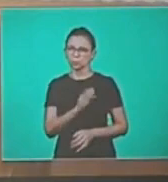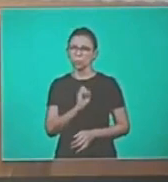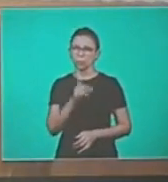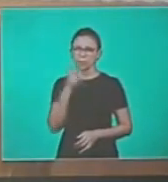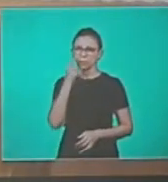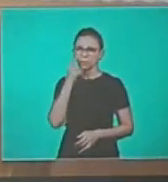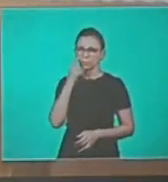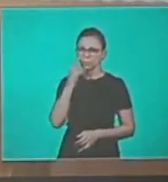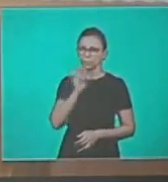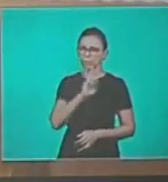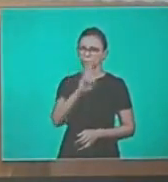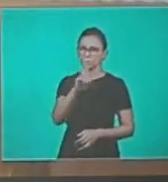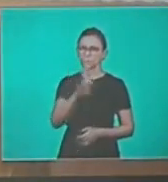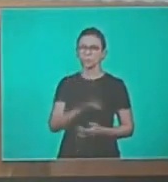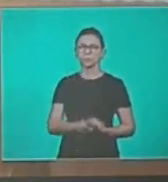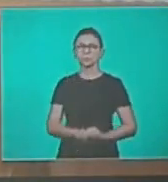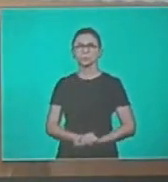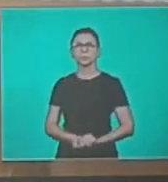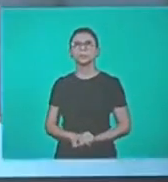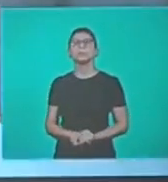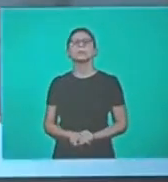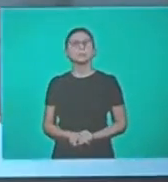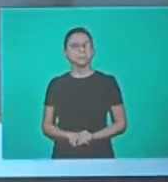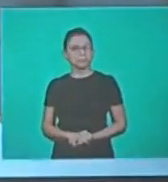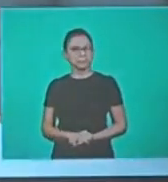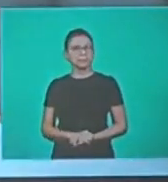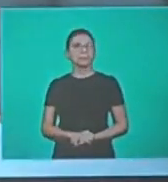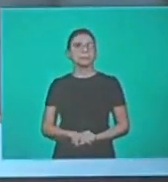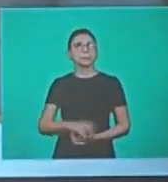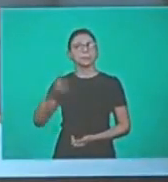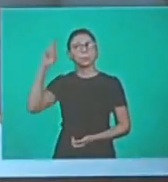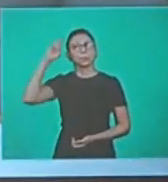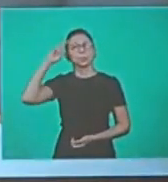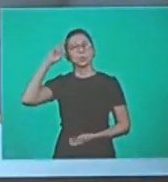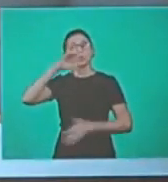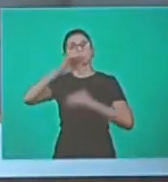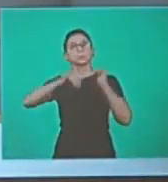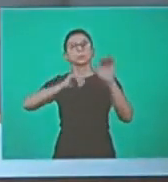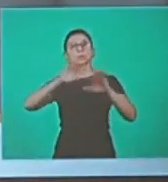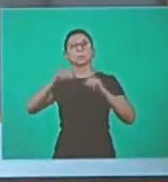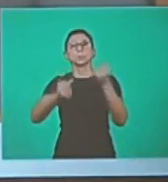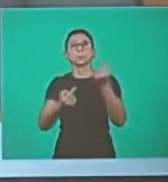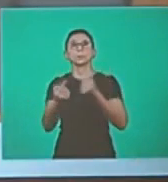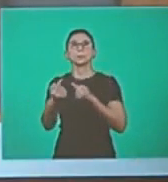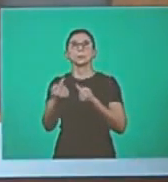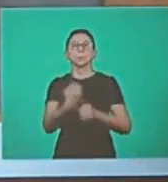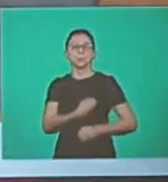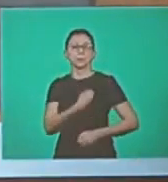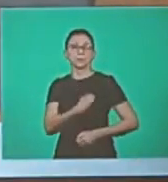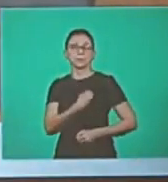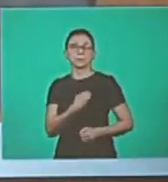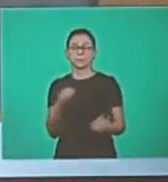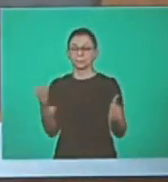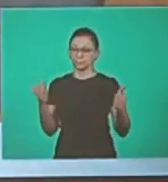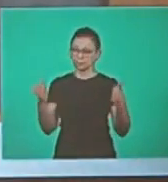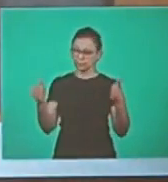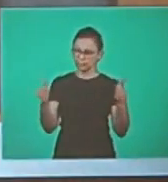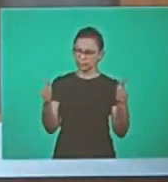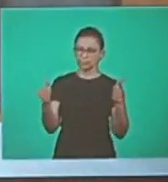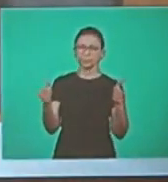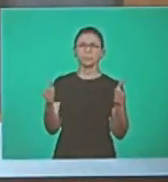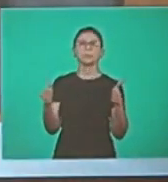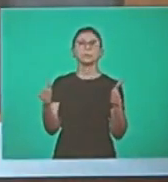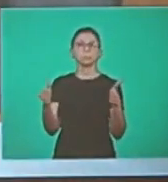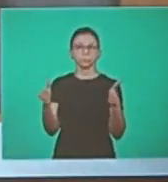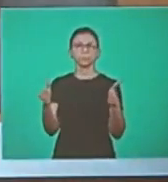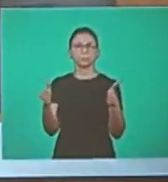Now let's check the answer. We were called for this time, the moment that the church is living,